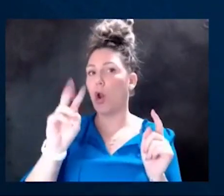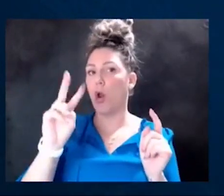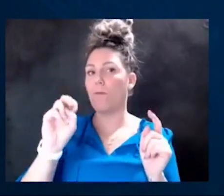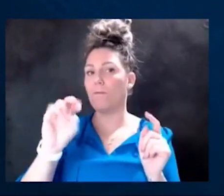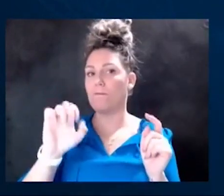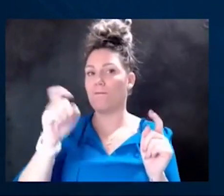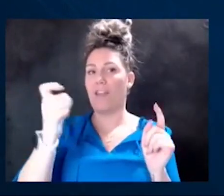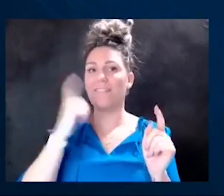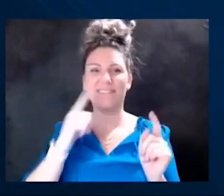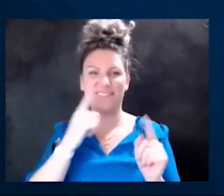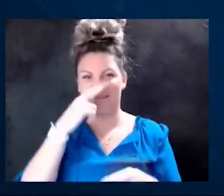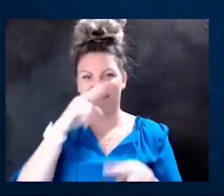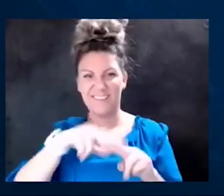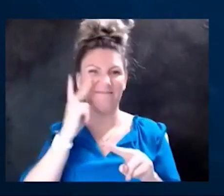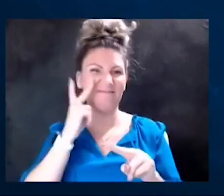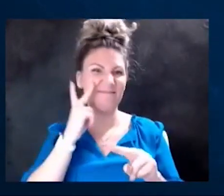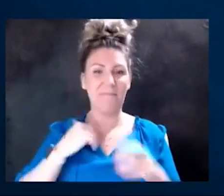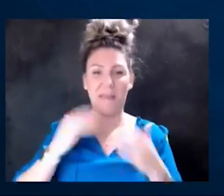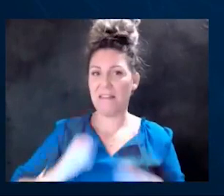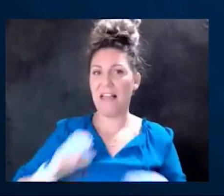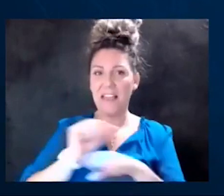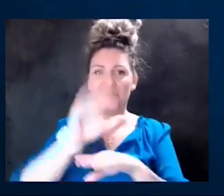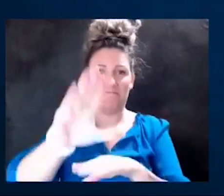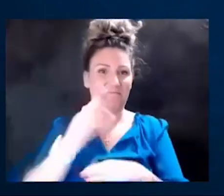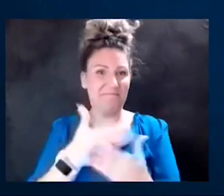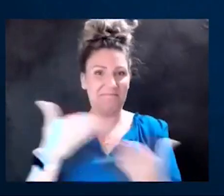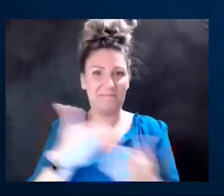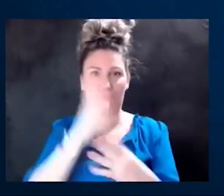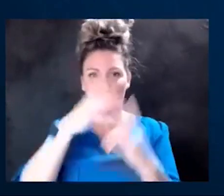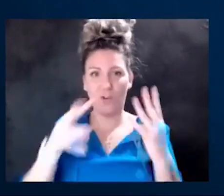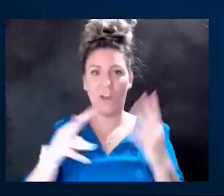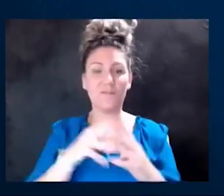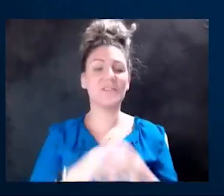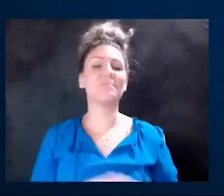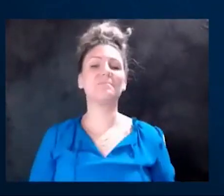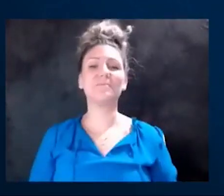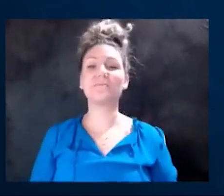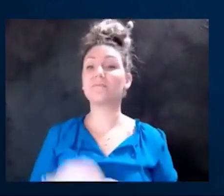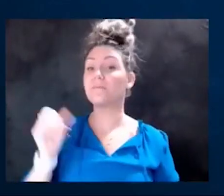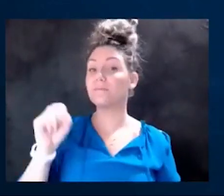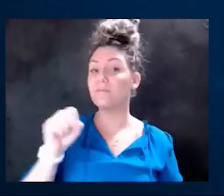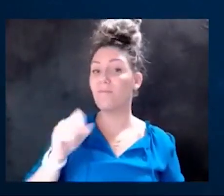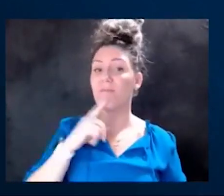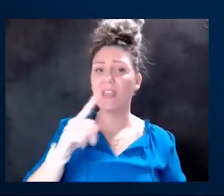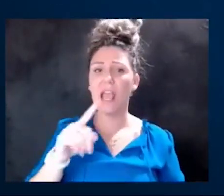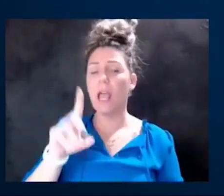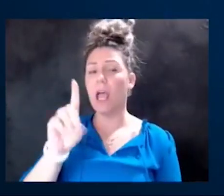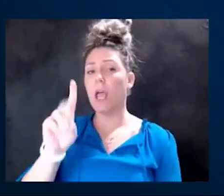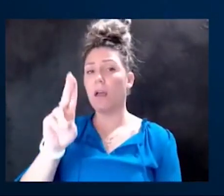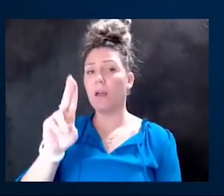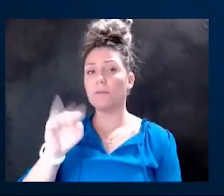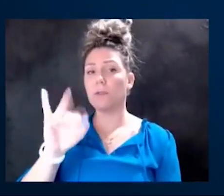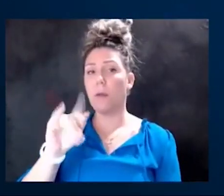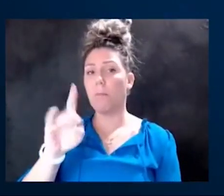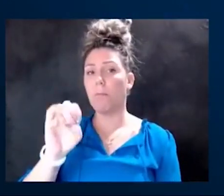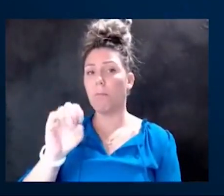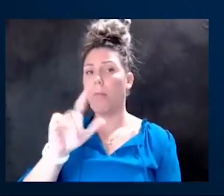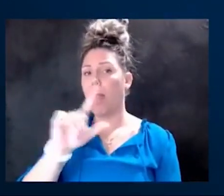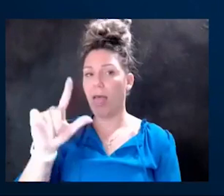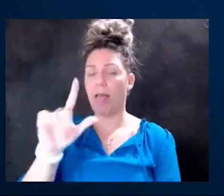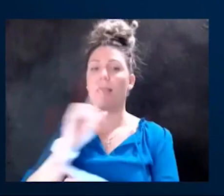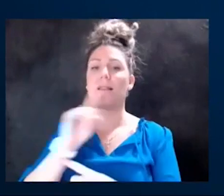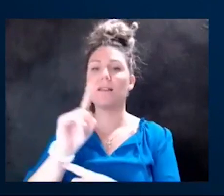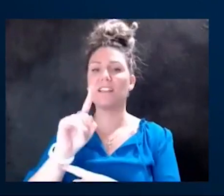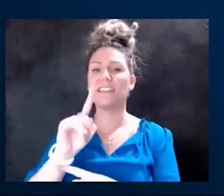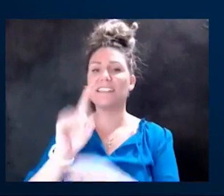to see my clients put good stuff out there. This is a dumbbell dot plot, so not dissimilar from the one that we saw from New York a